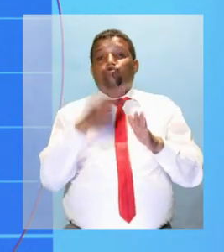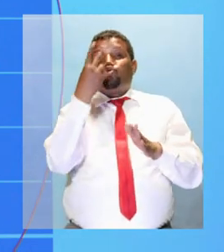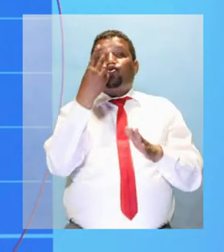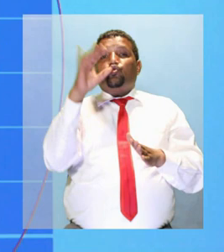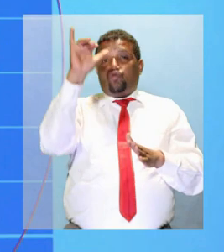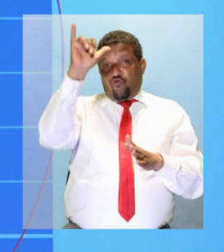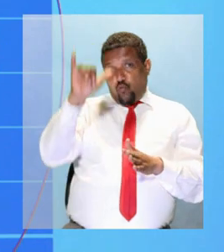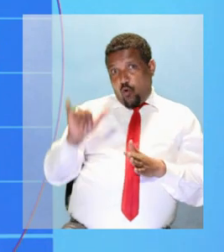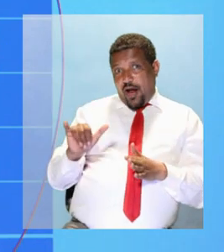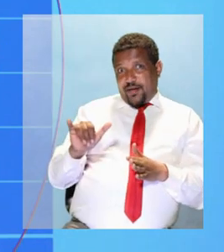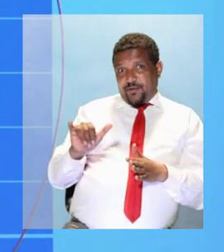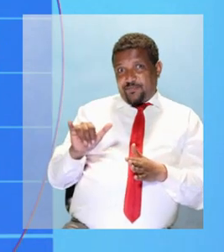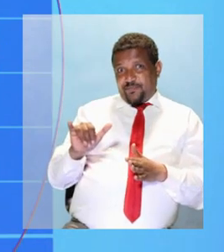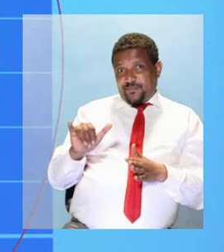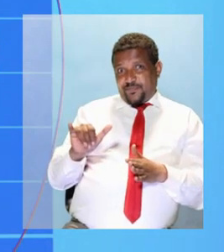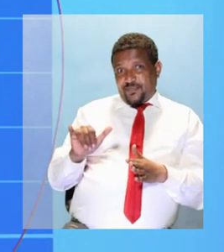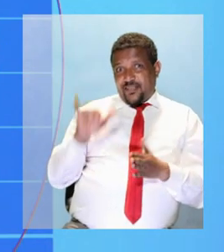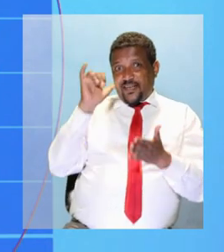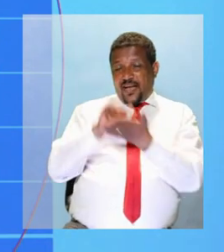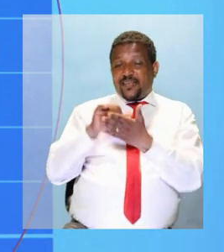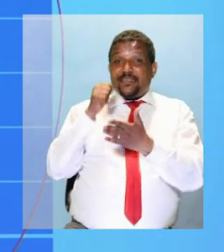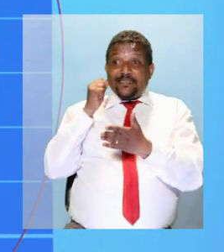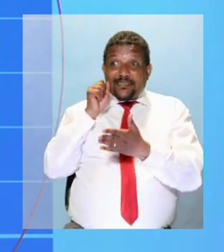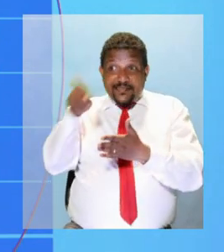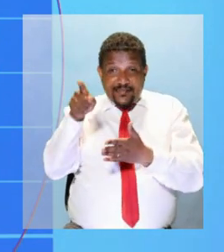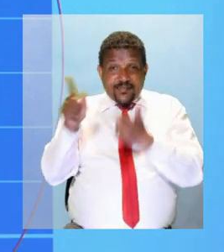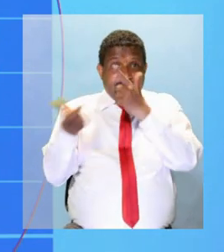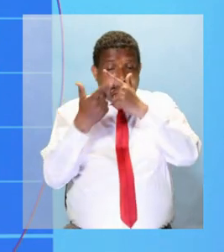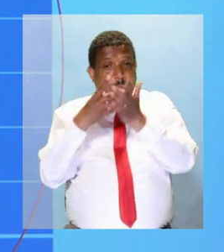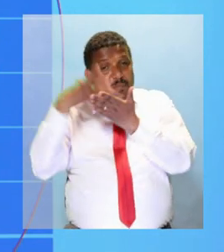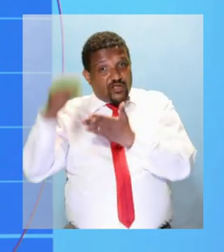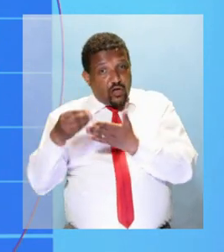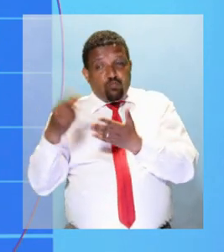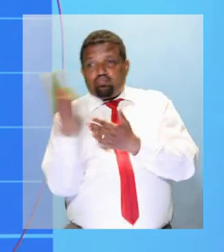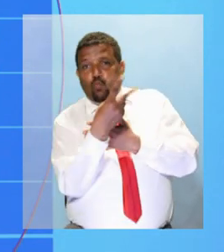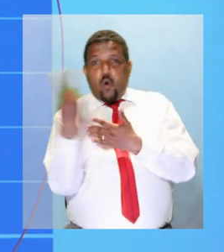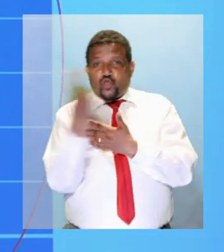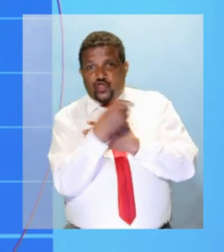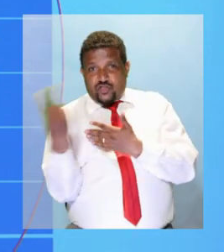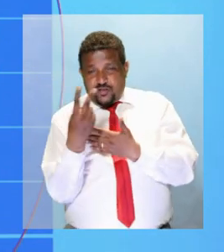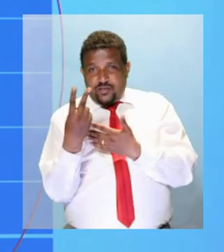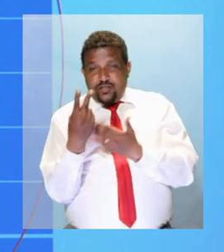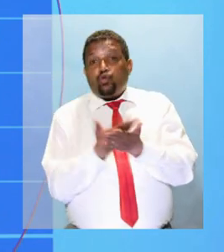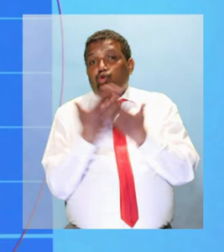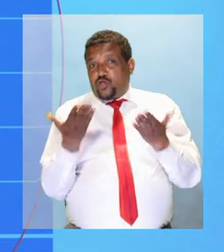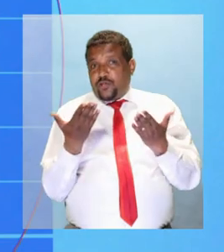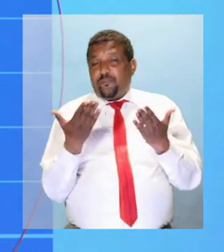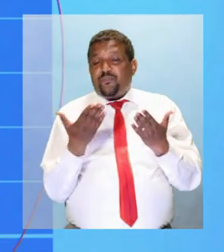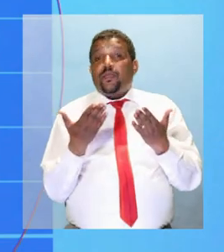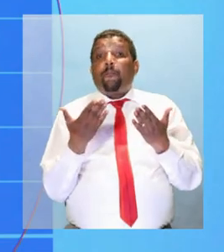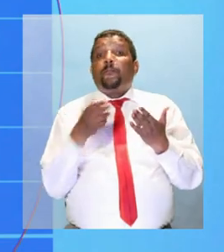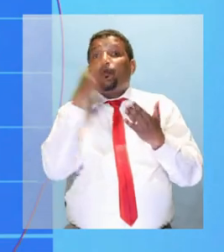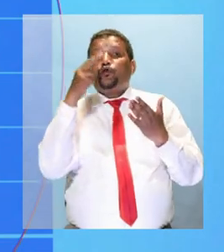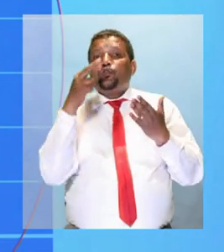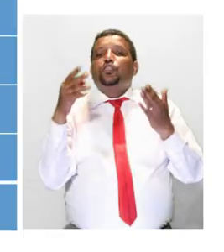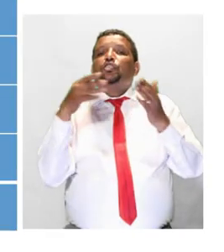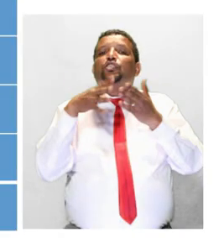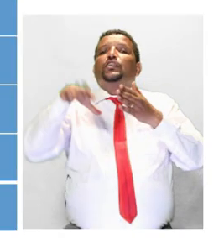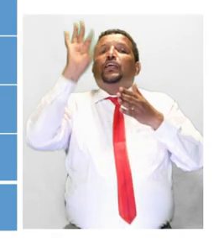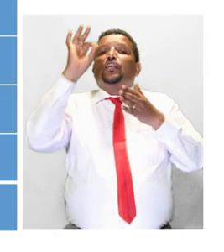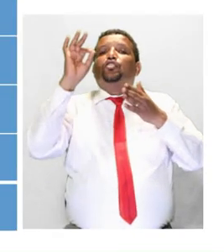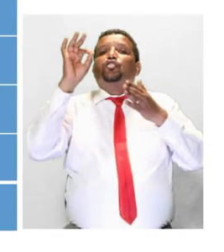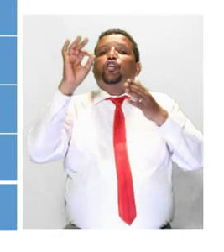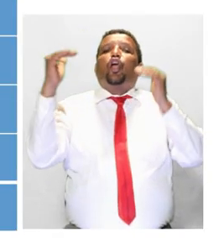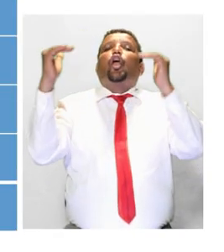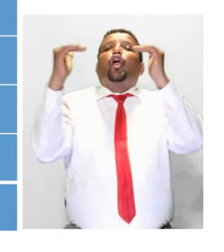two units of Y. So at her second purchase, she has to buy both goods because she gets equal marginal utility in terms